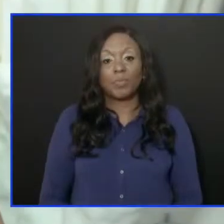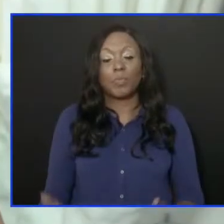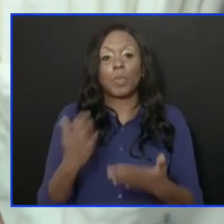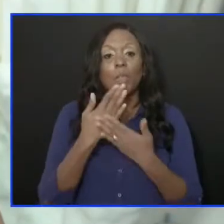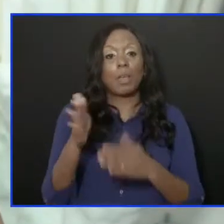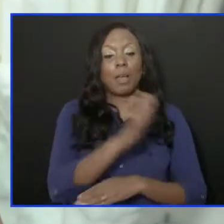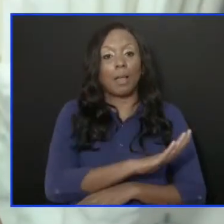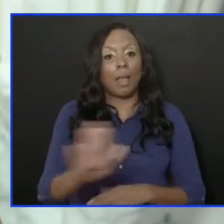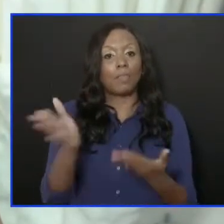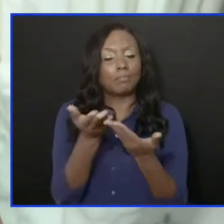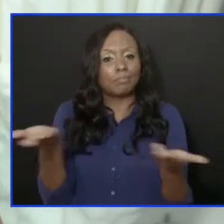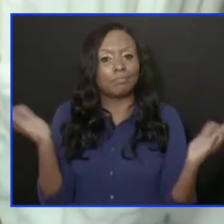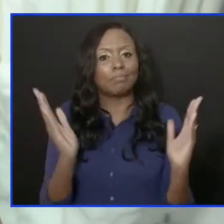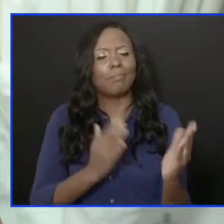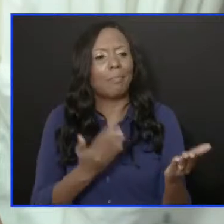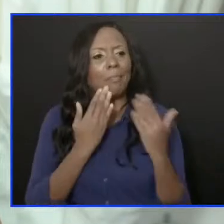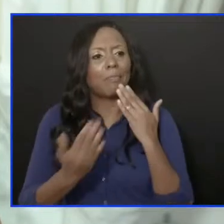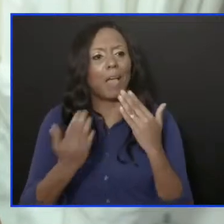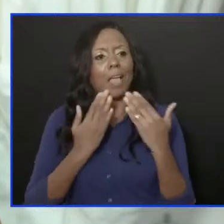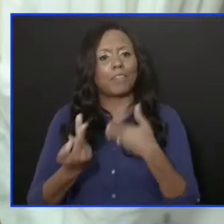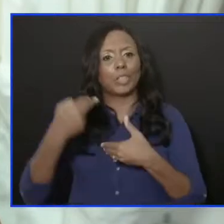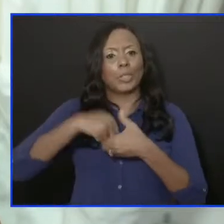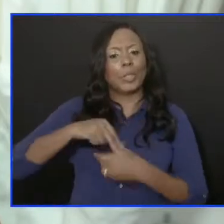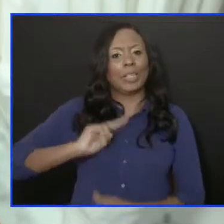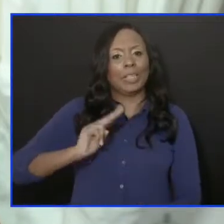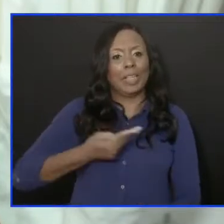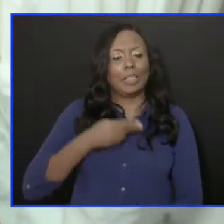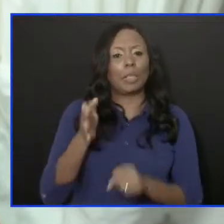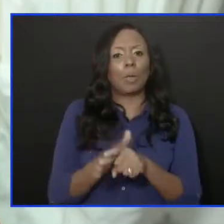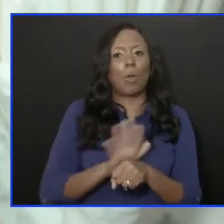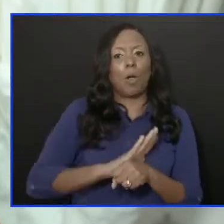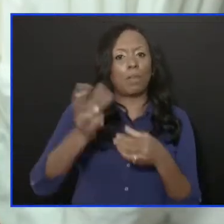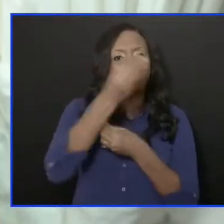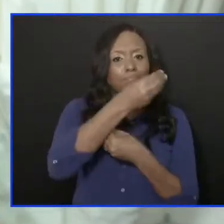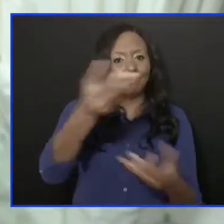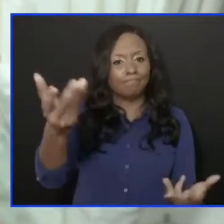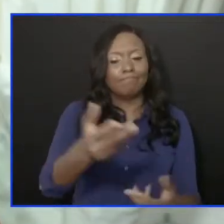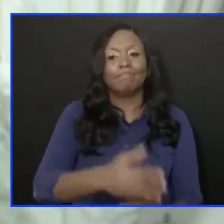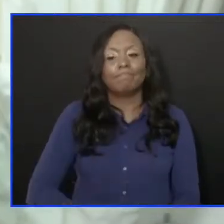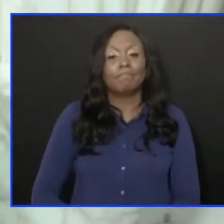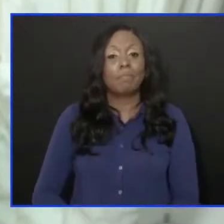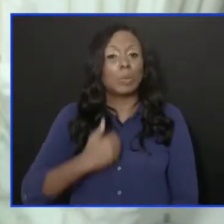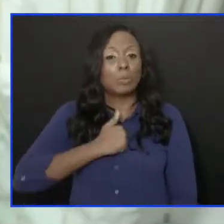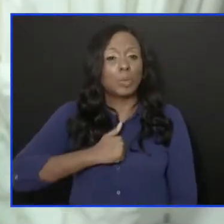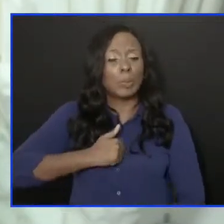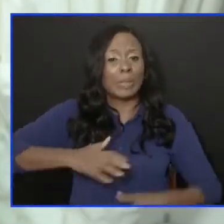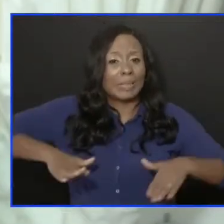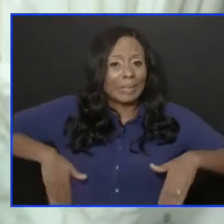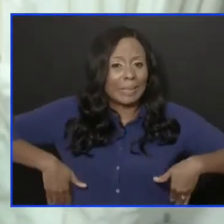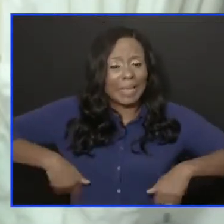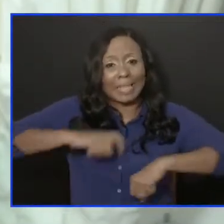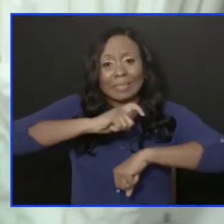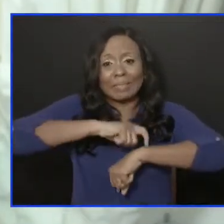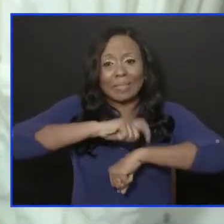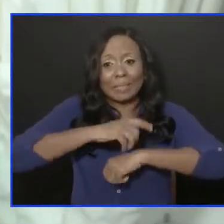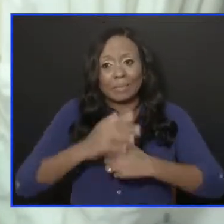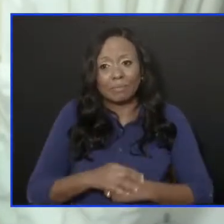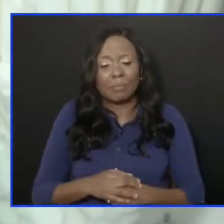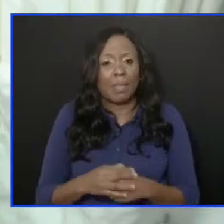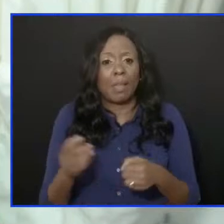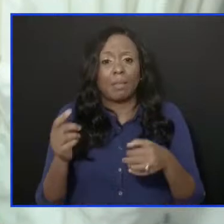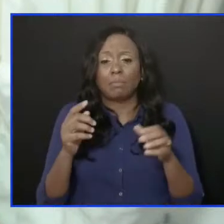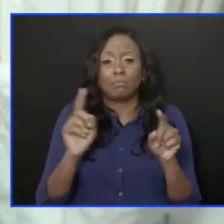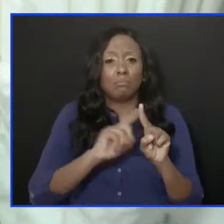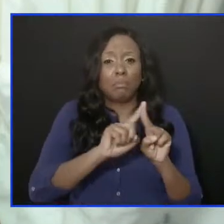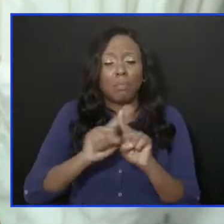Very good afternoon, everyone, and thank you for joining for this COVID-19 update and media briefing. We do apologize for the late start, as we would appreciate a number